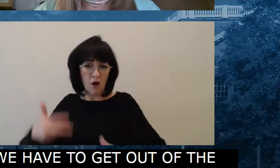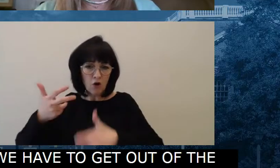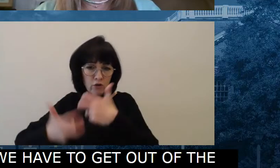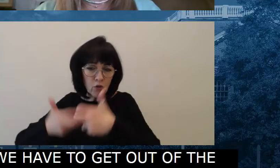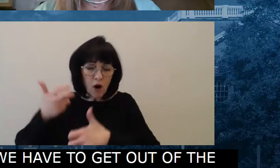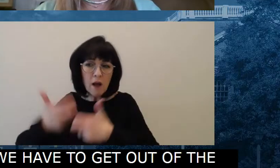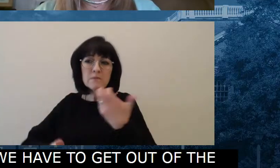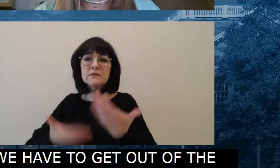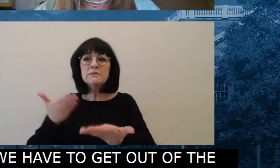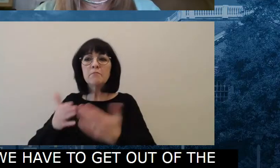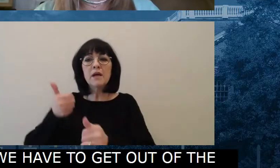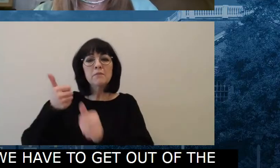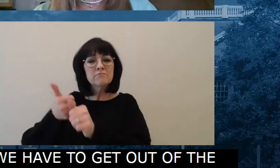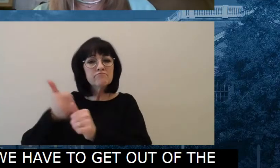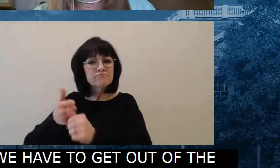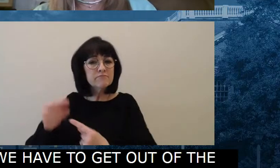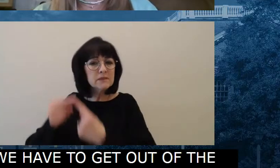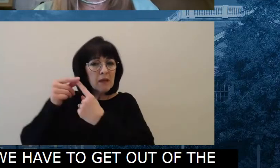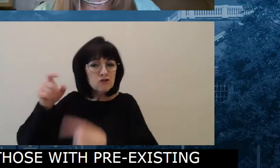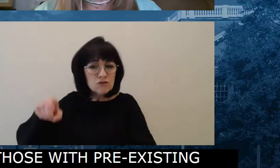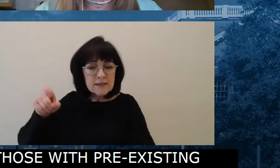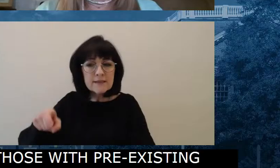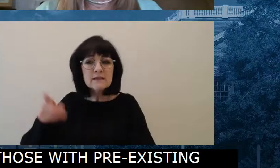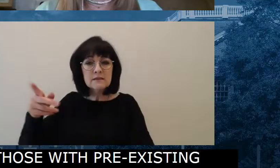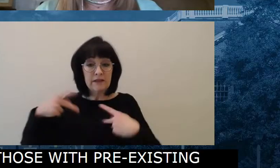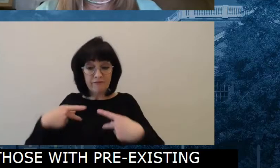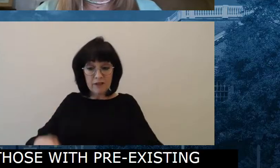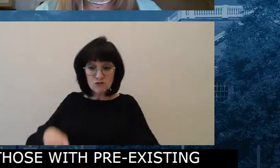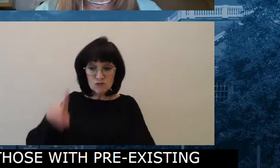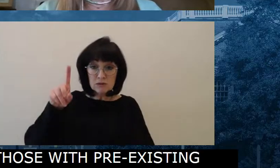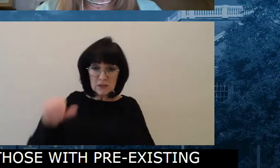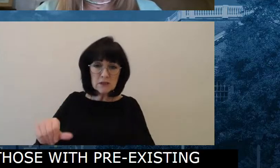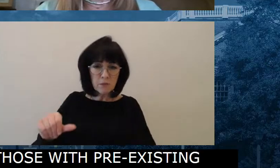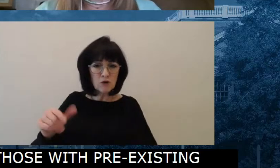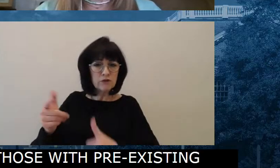with special challenges and physical disabilities.